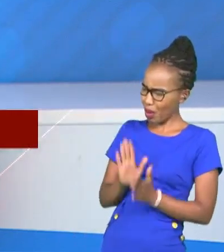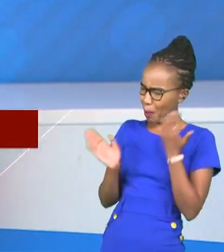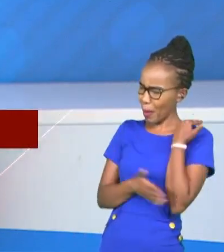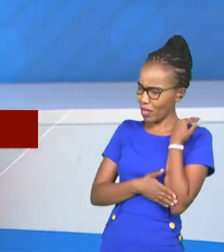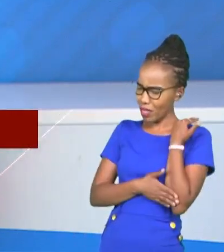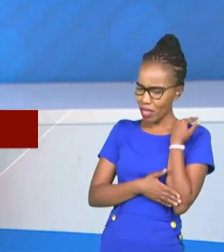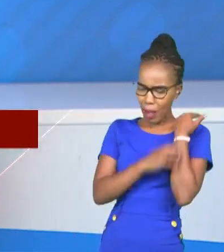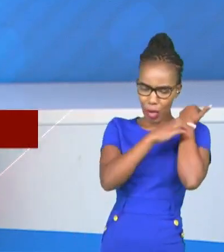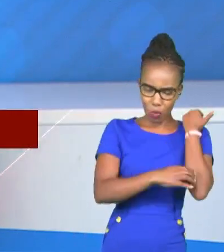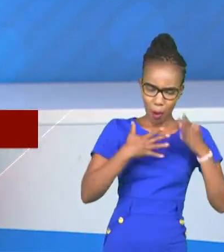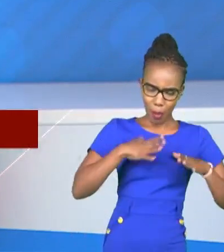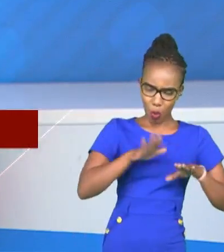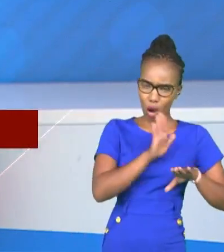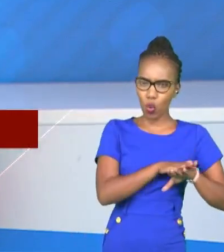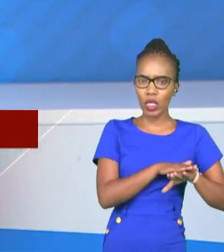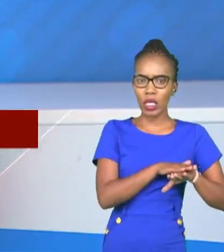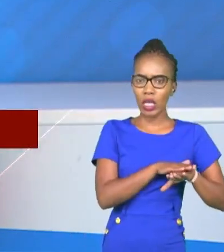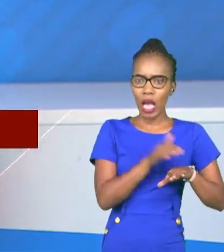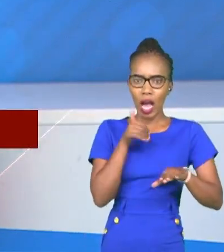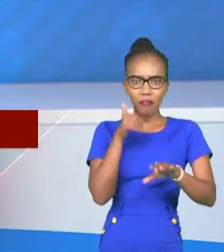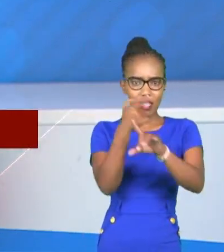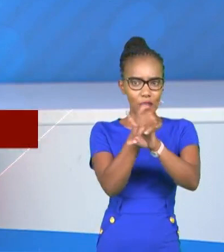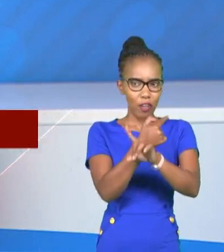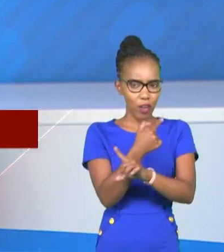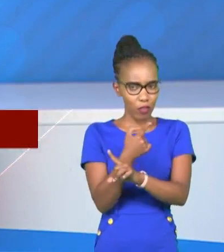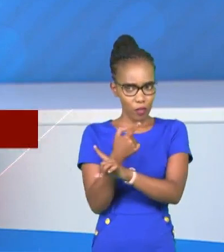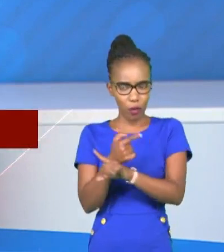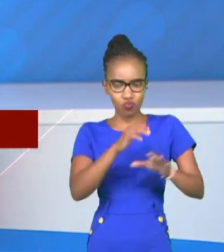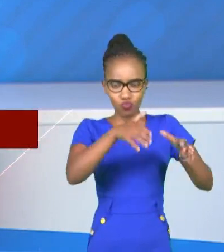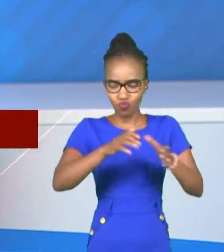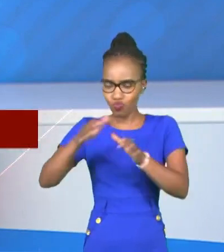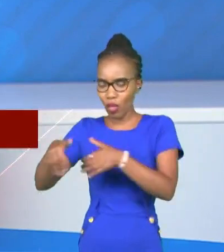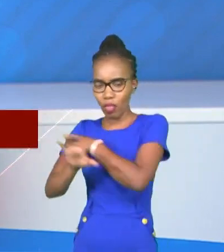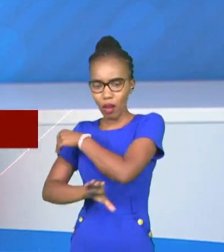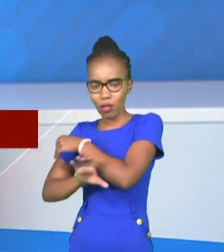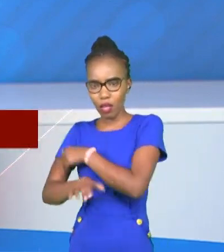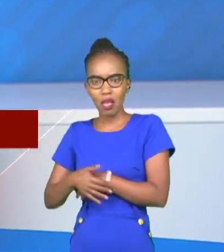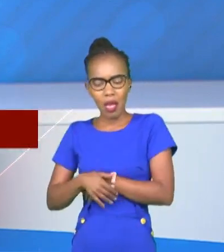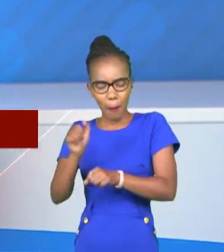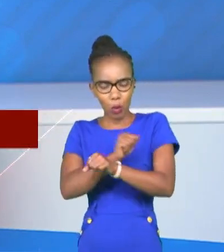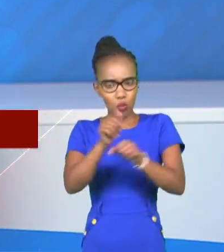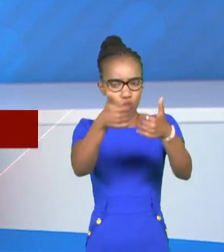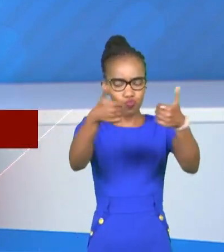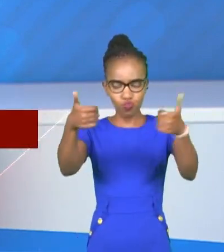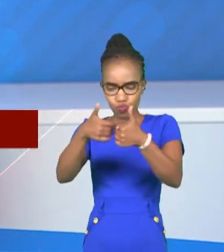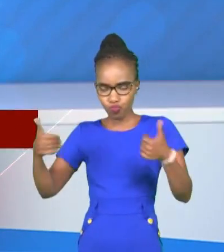hustlers are the good people. And you know, we have different classes in this country. We should not divide our people on classes.